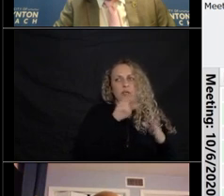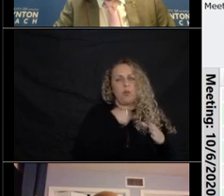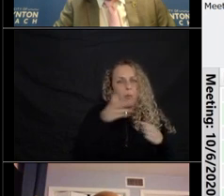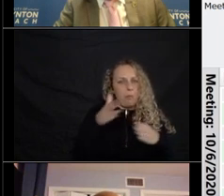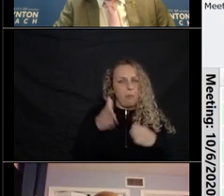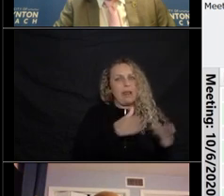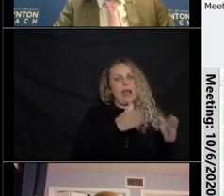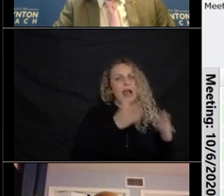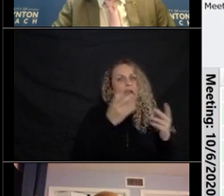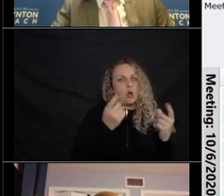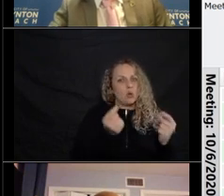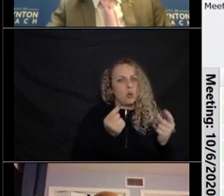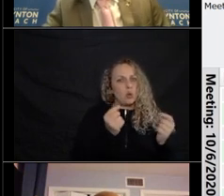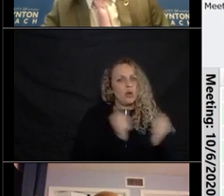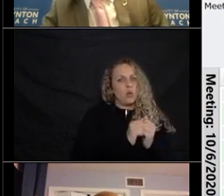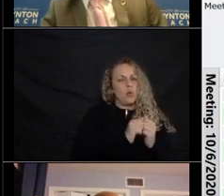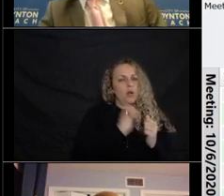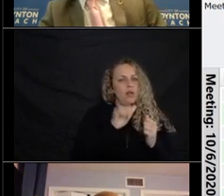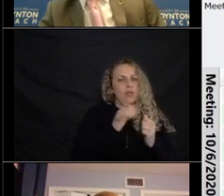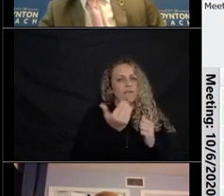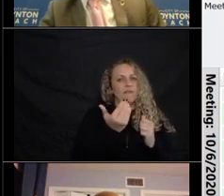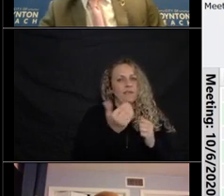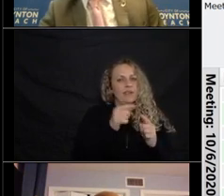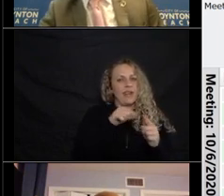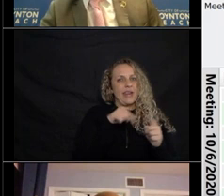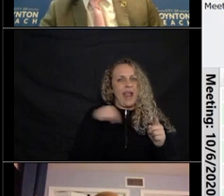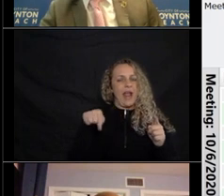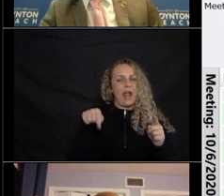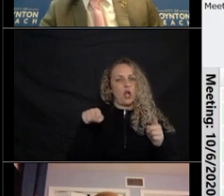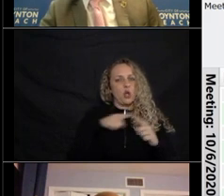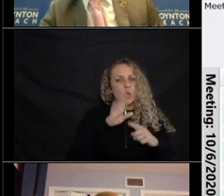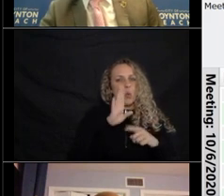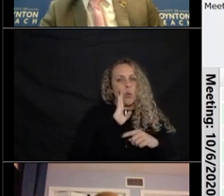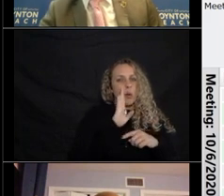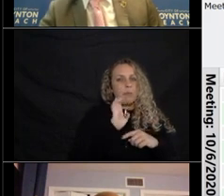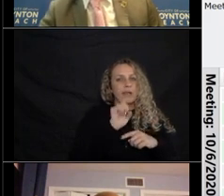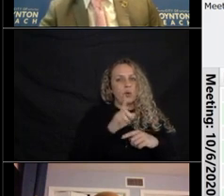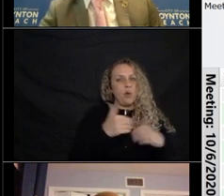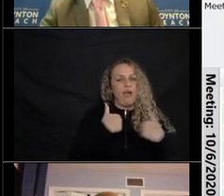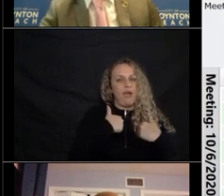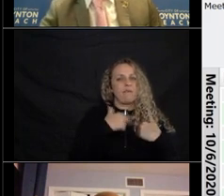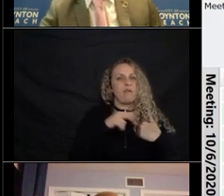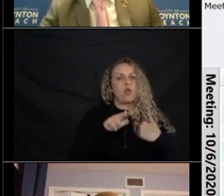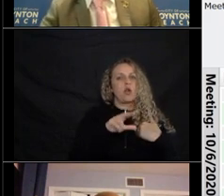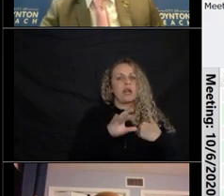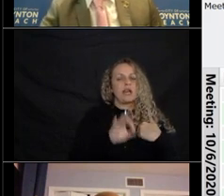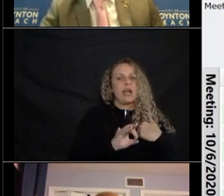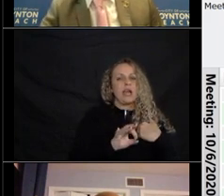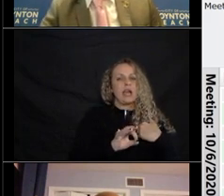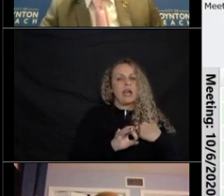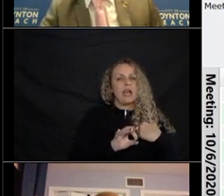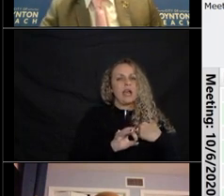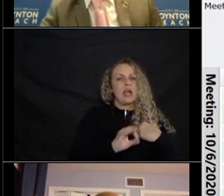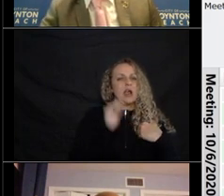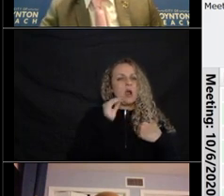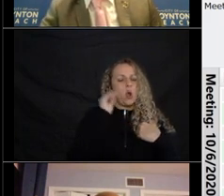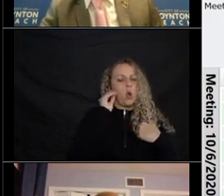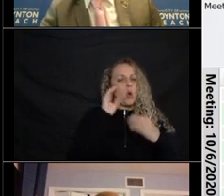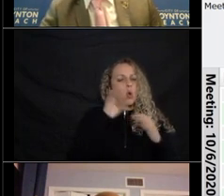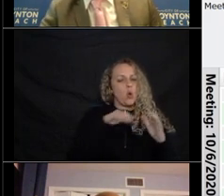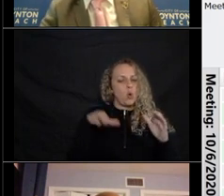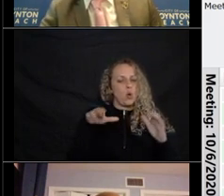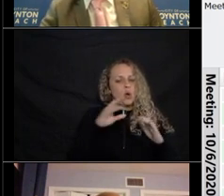on doing with the 15 acres would be to have 39 single-family homes and